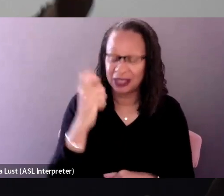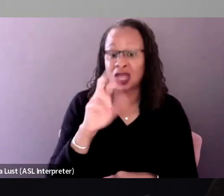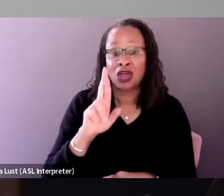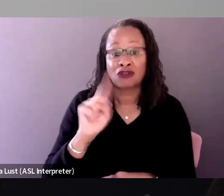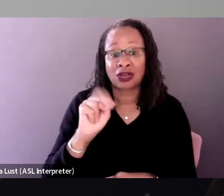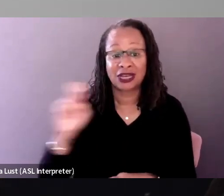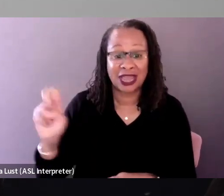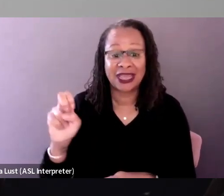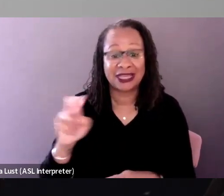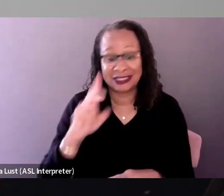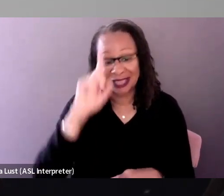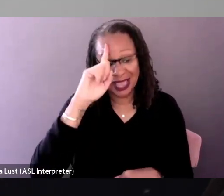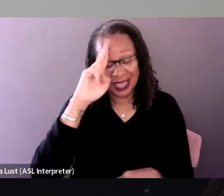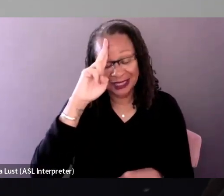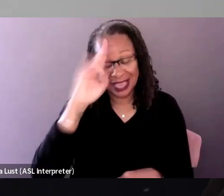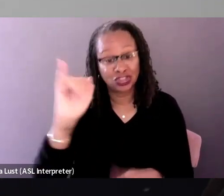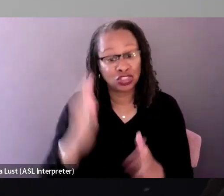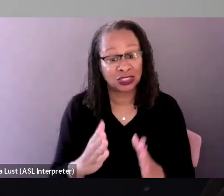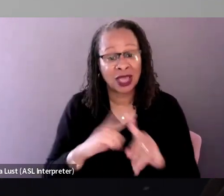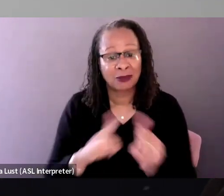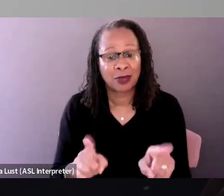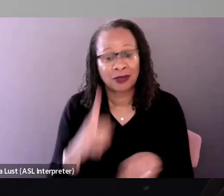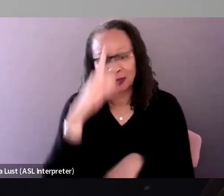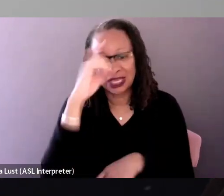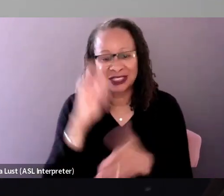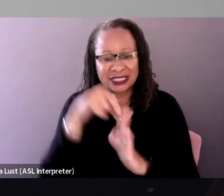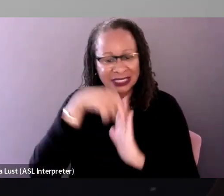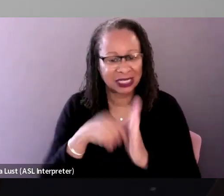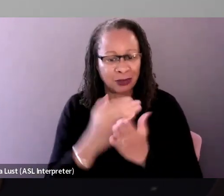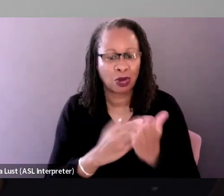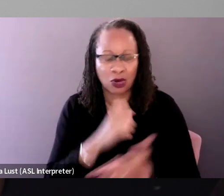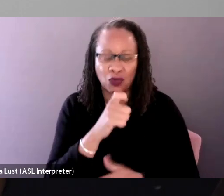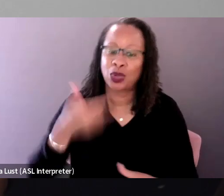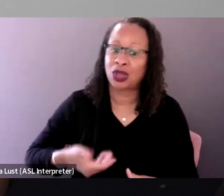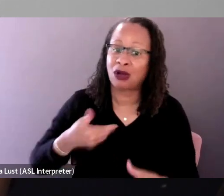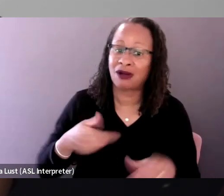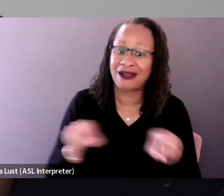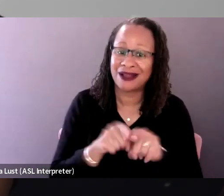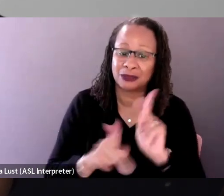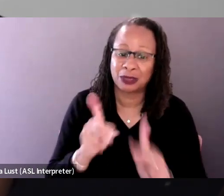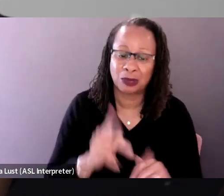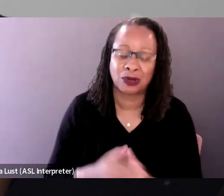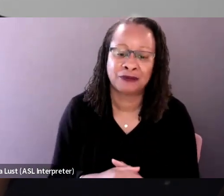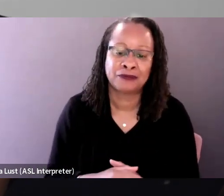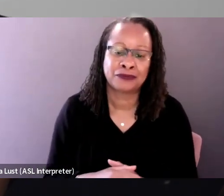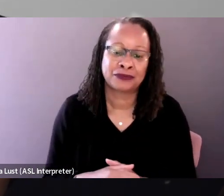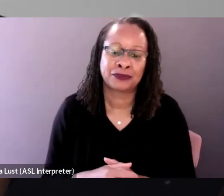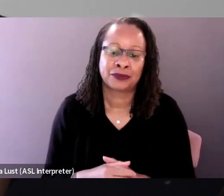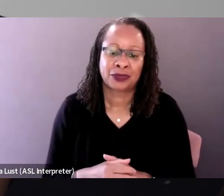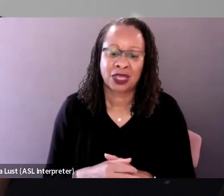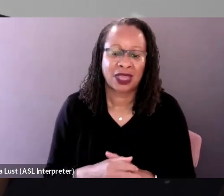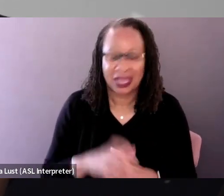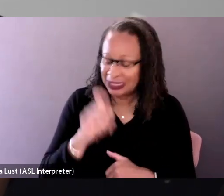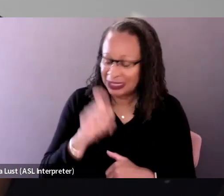voodooist or not, but because that's such a deep part of who we are as a people. And it had to be in there. So